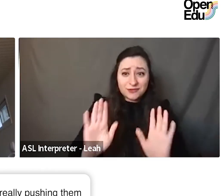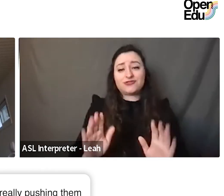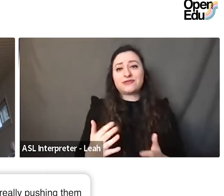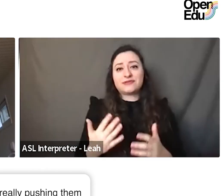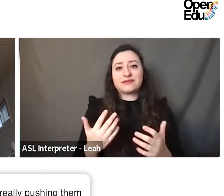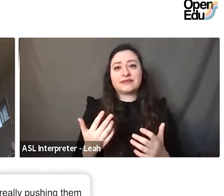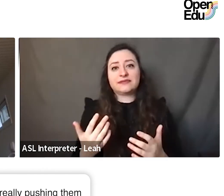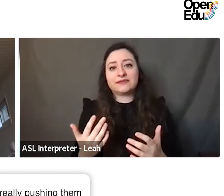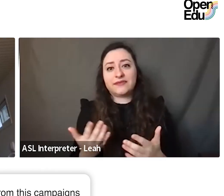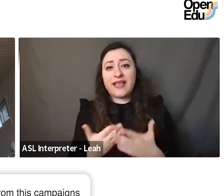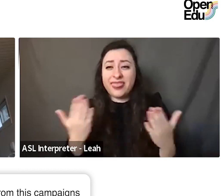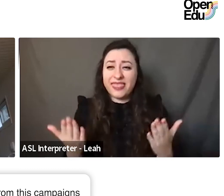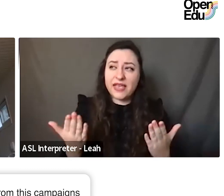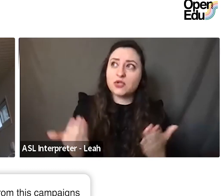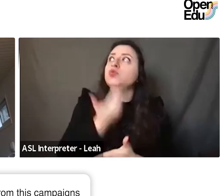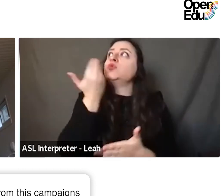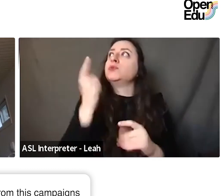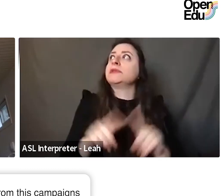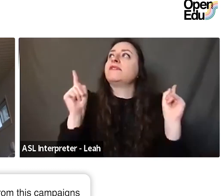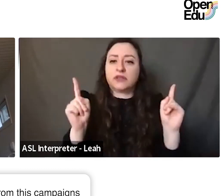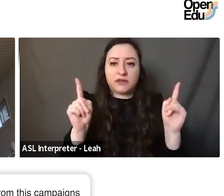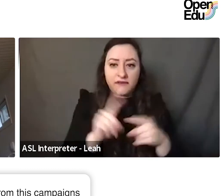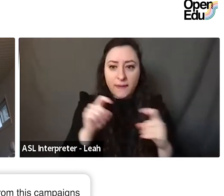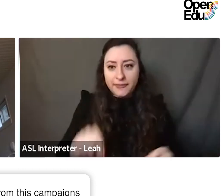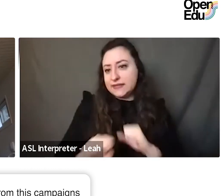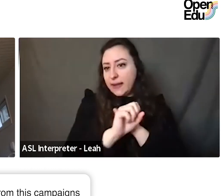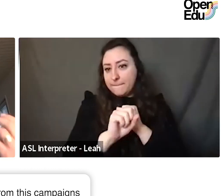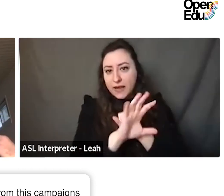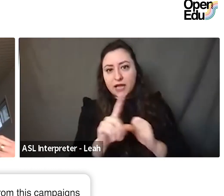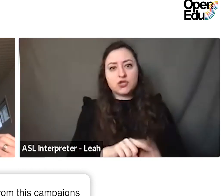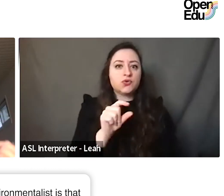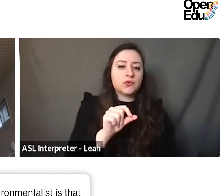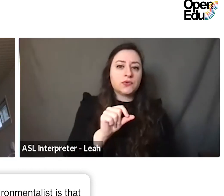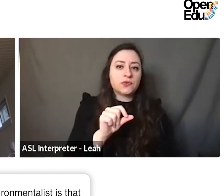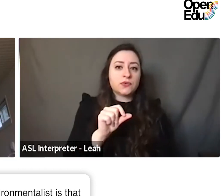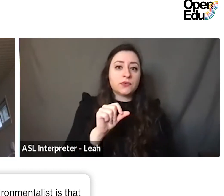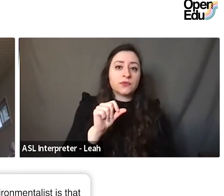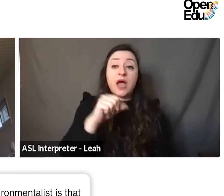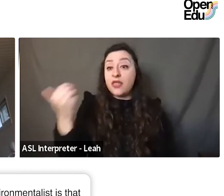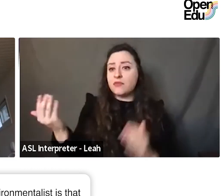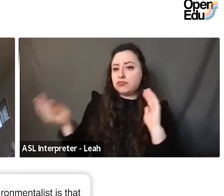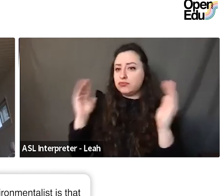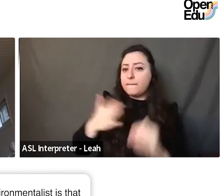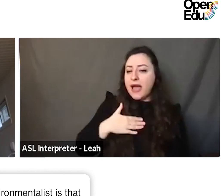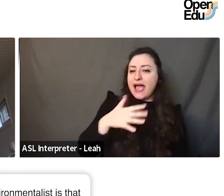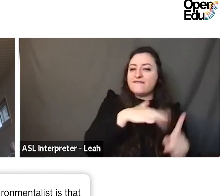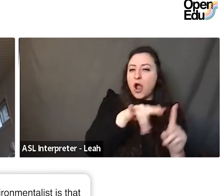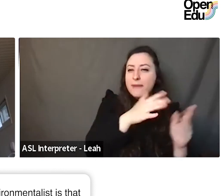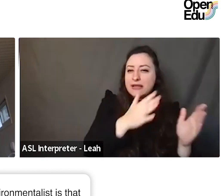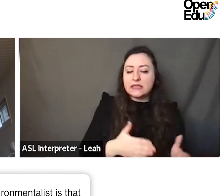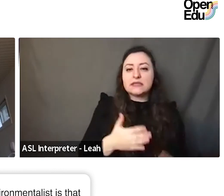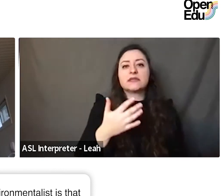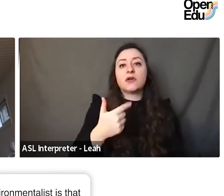the thing that was new and different from these campaigns to others that I worked on as an environmentalist, is that we have